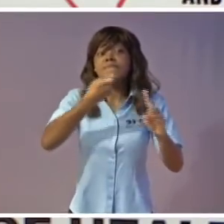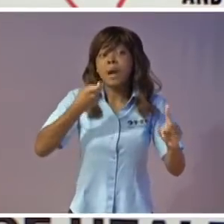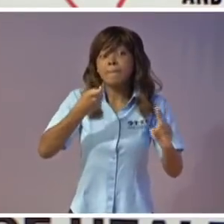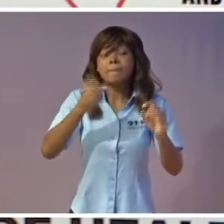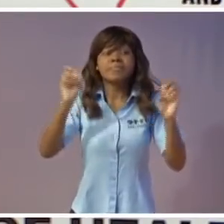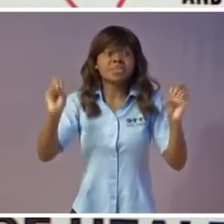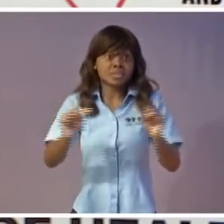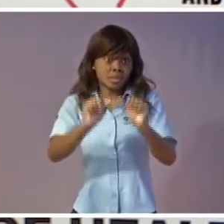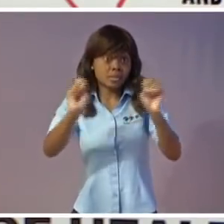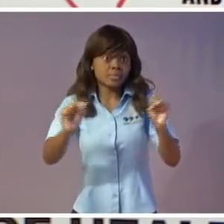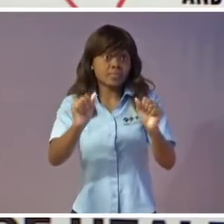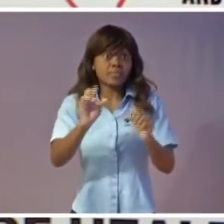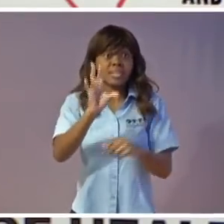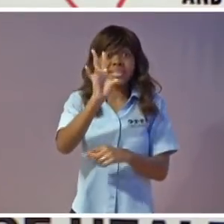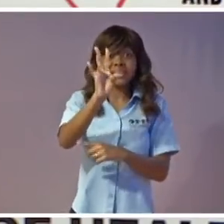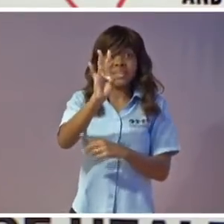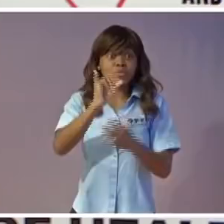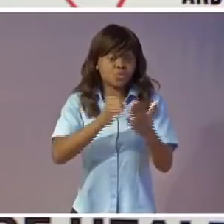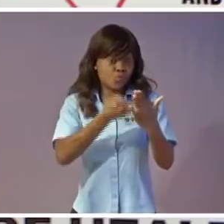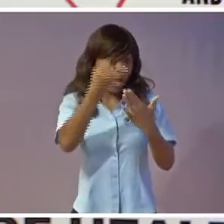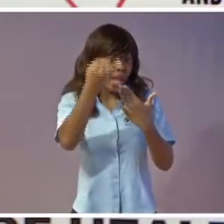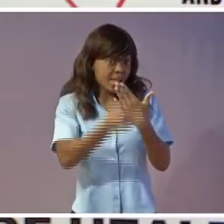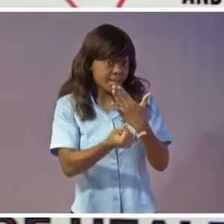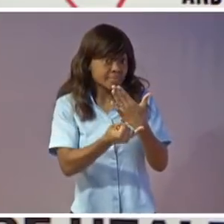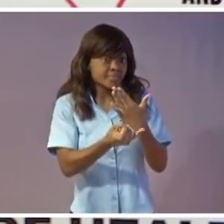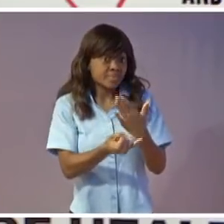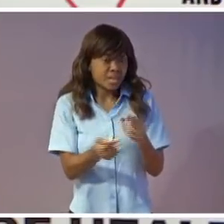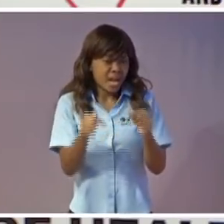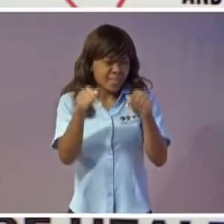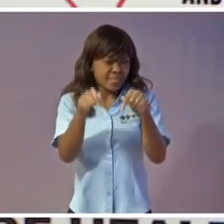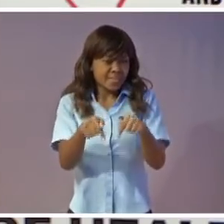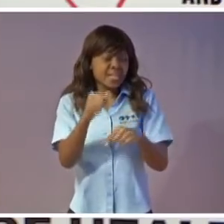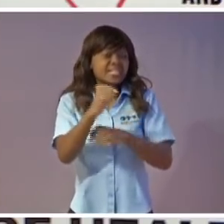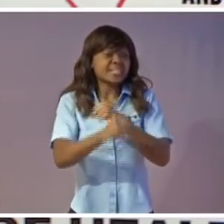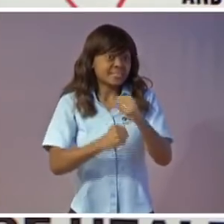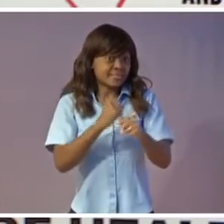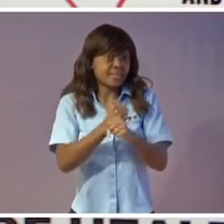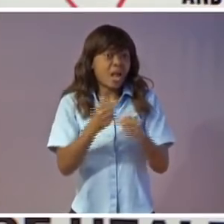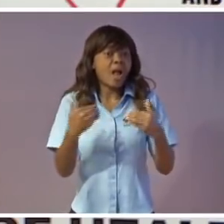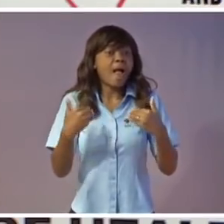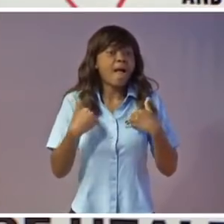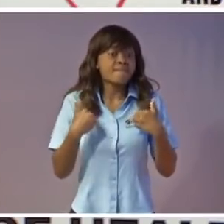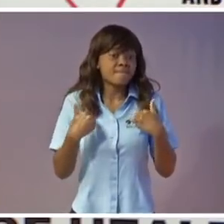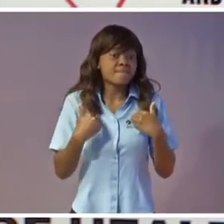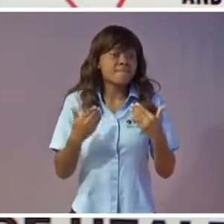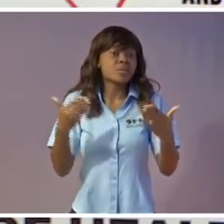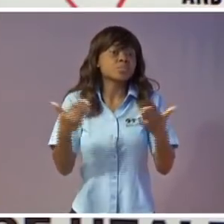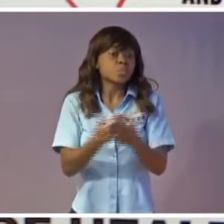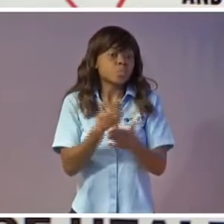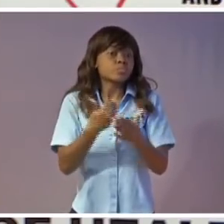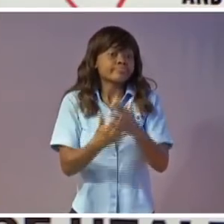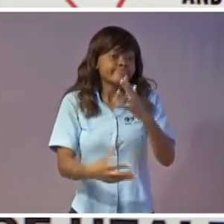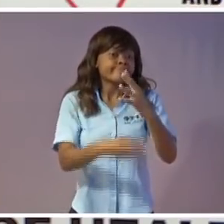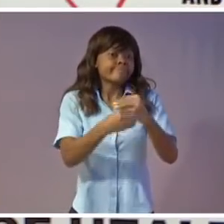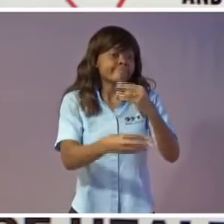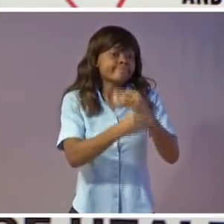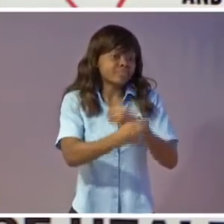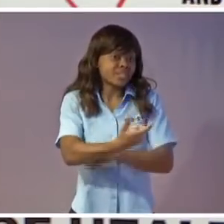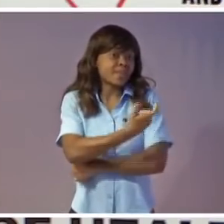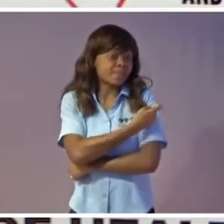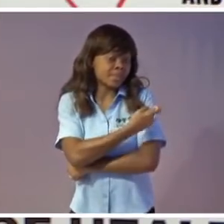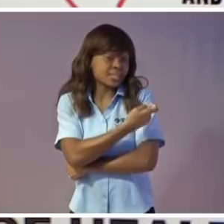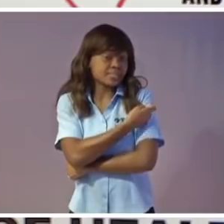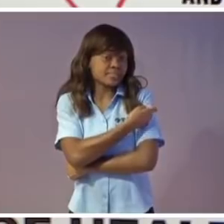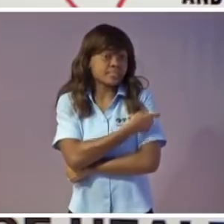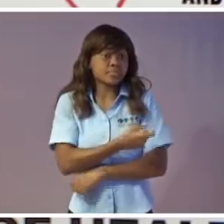of January. This current booster program, I think, ends later on this week. And those who are